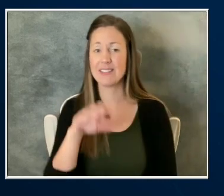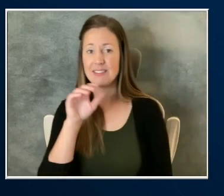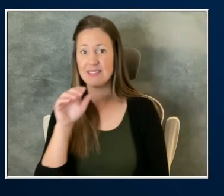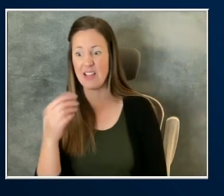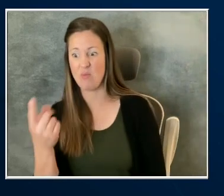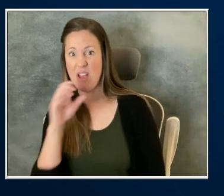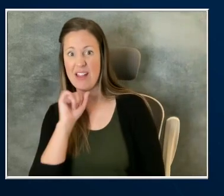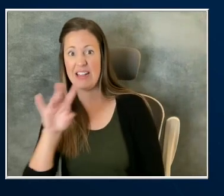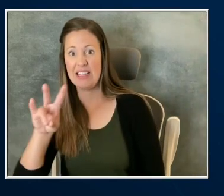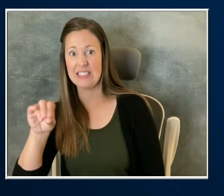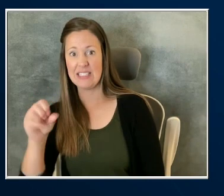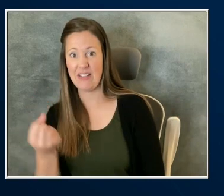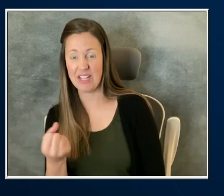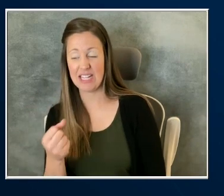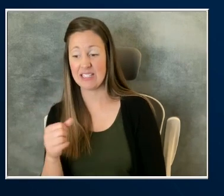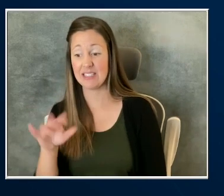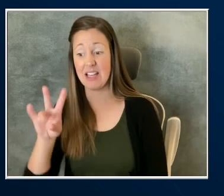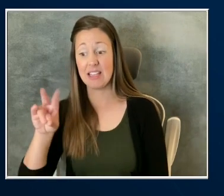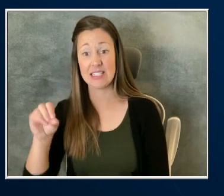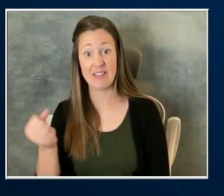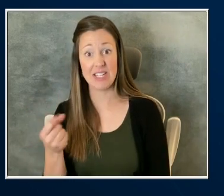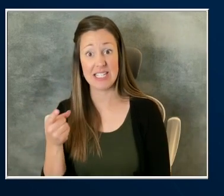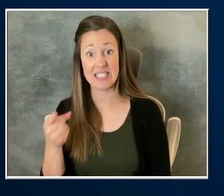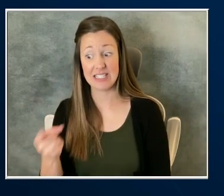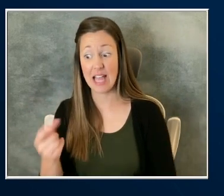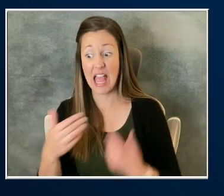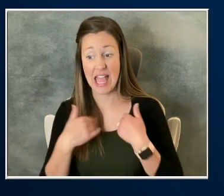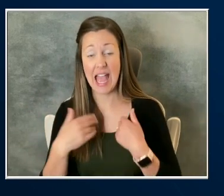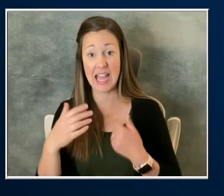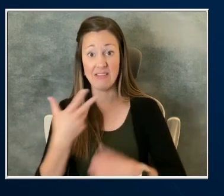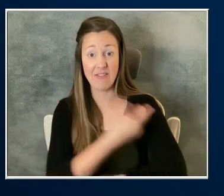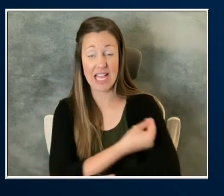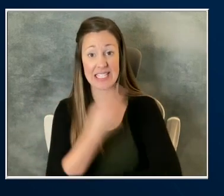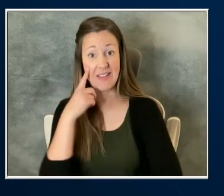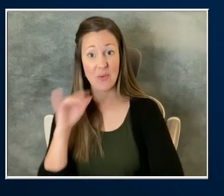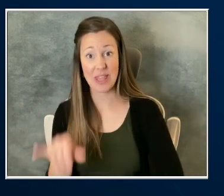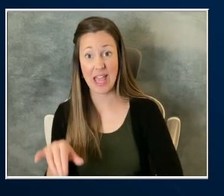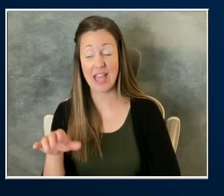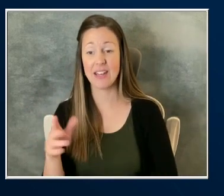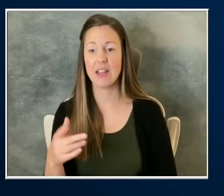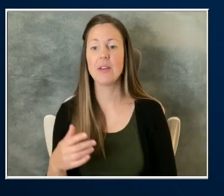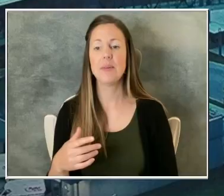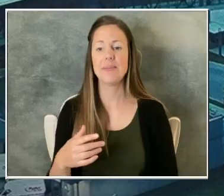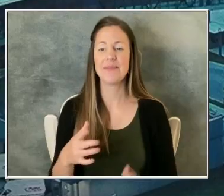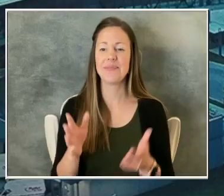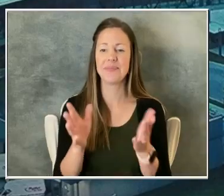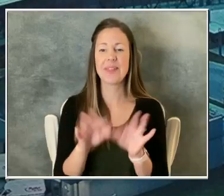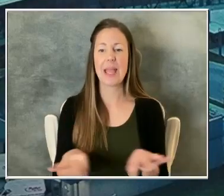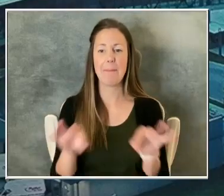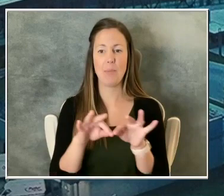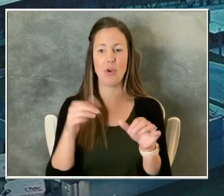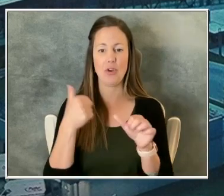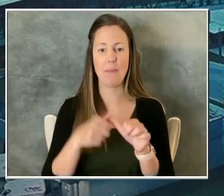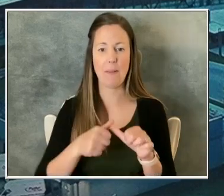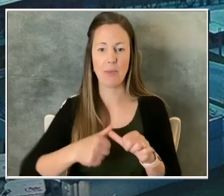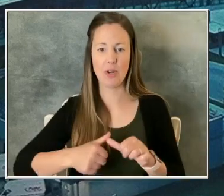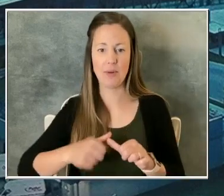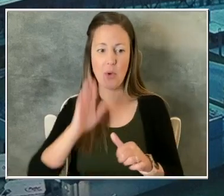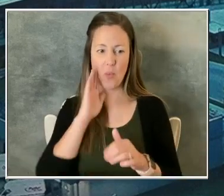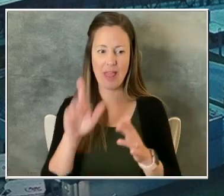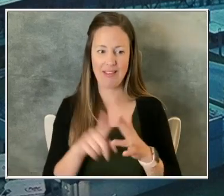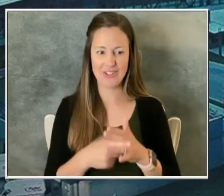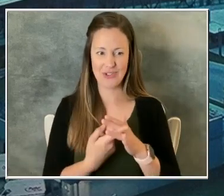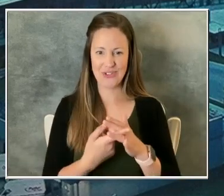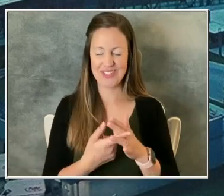shingles vaccine. I think a couple of things are probably important to remember. I'm going to start this out. I'll kick it over to Doc Hawk. You know,